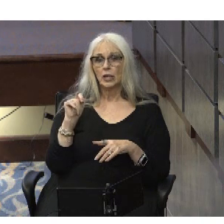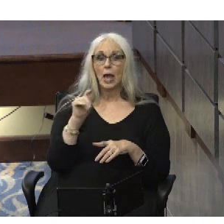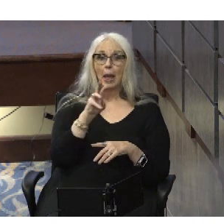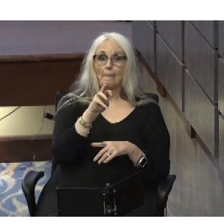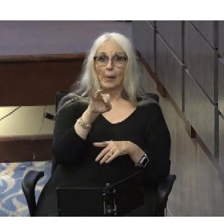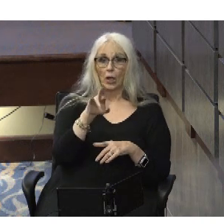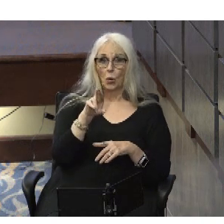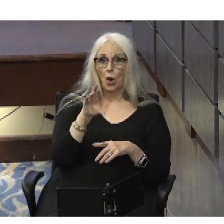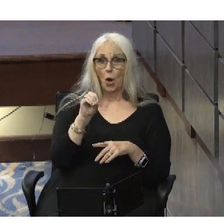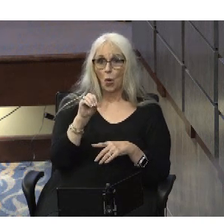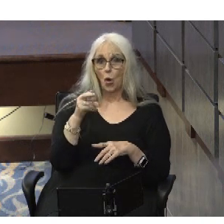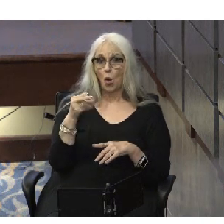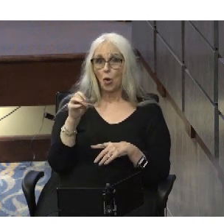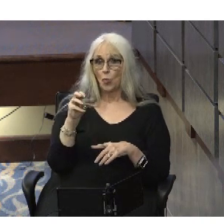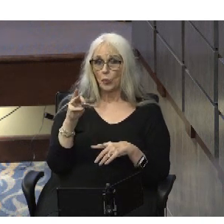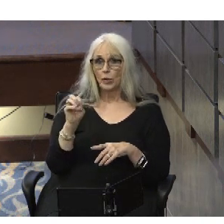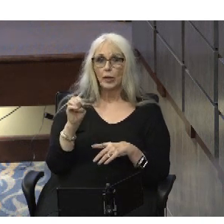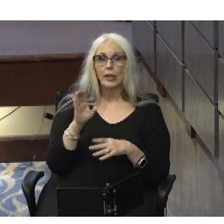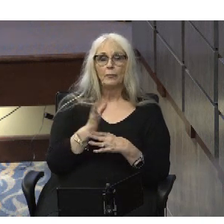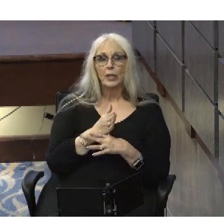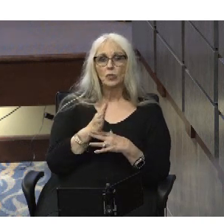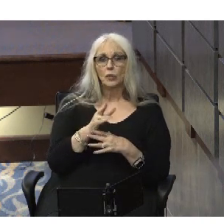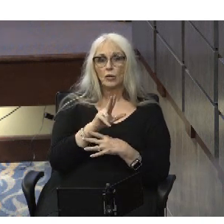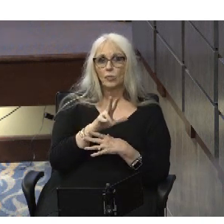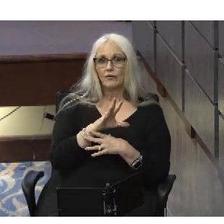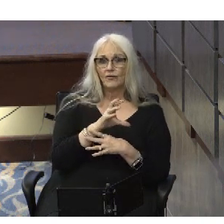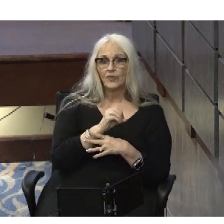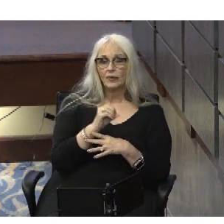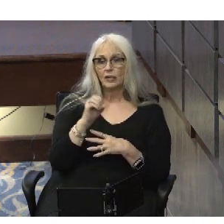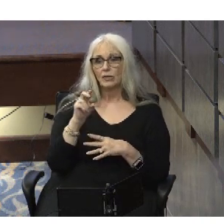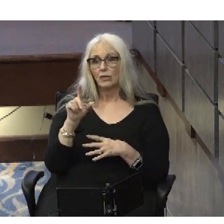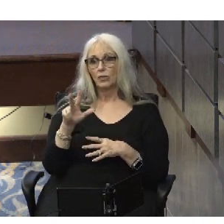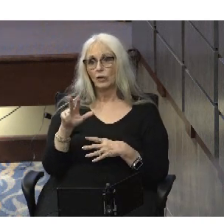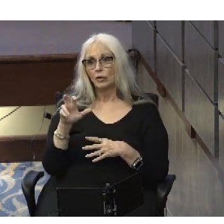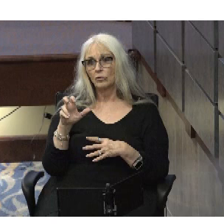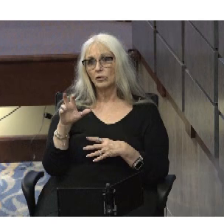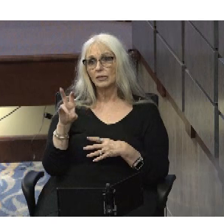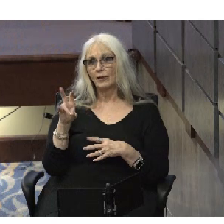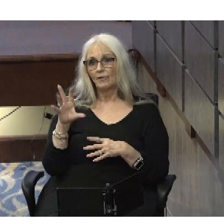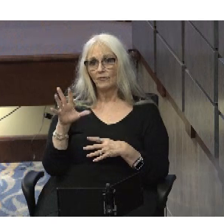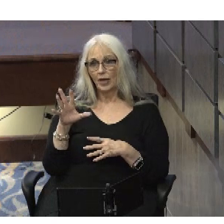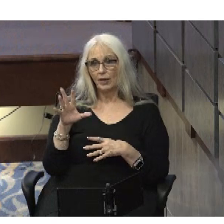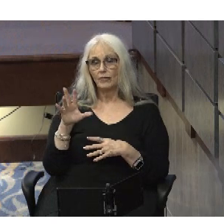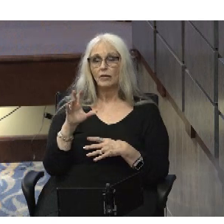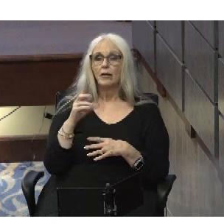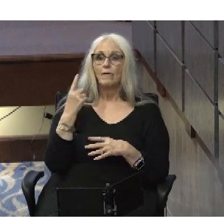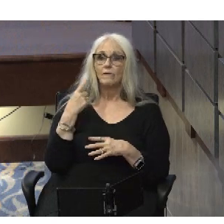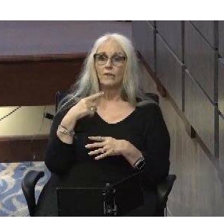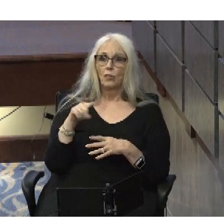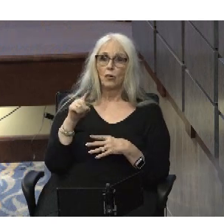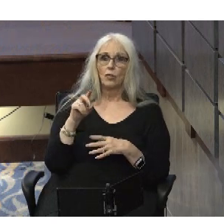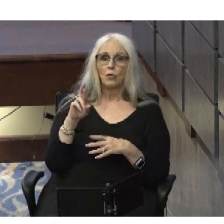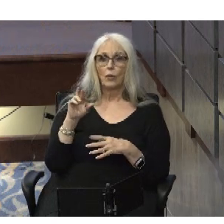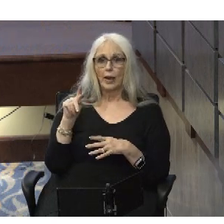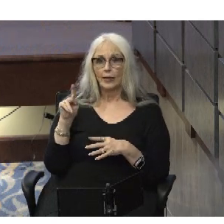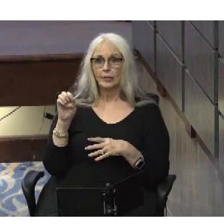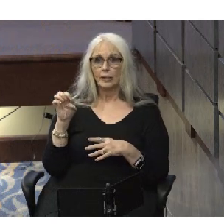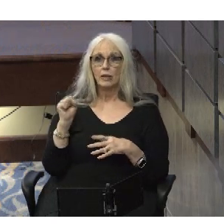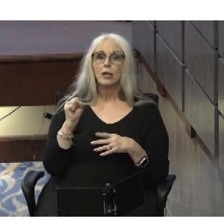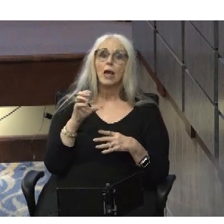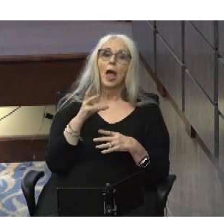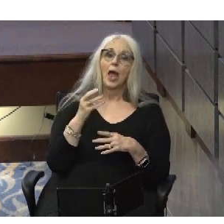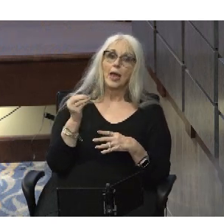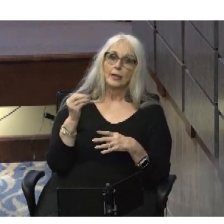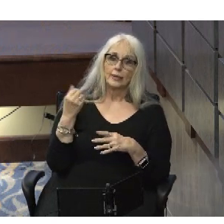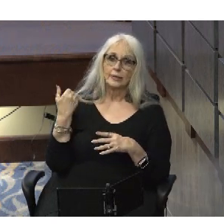and also the hybrid homes, anywhere between $350 and about $375 a month for those lease rates. The site map